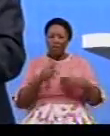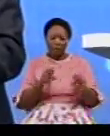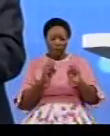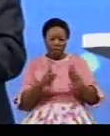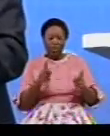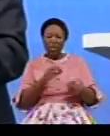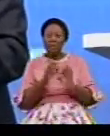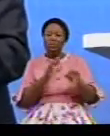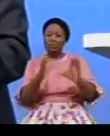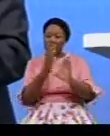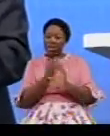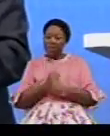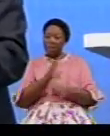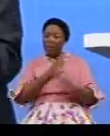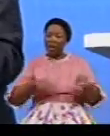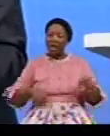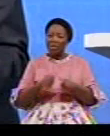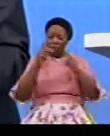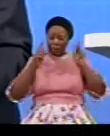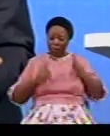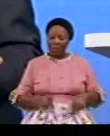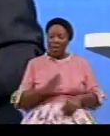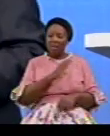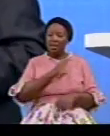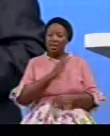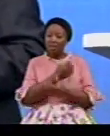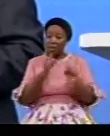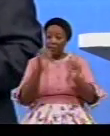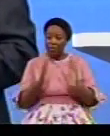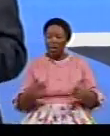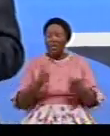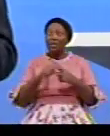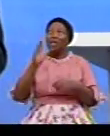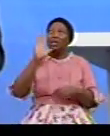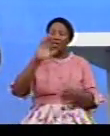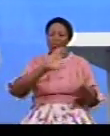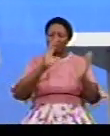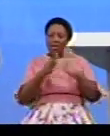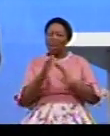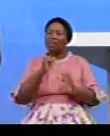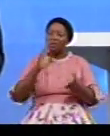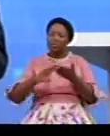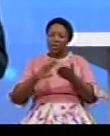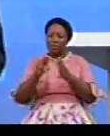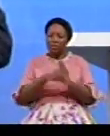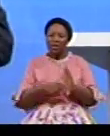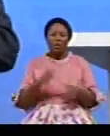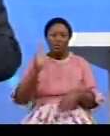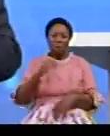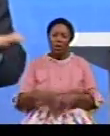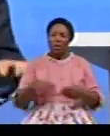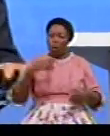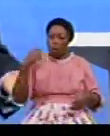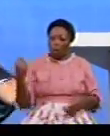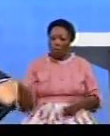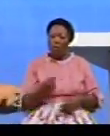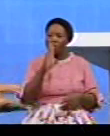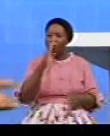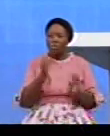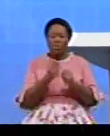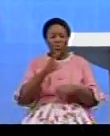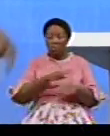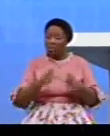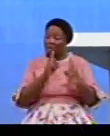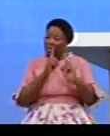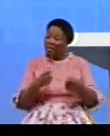And he says, come, come out of darkness, come out of sin, come out of idolatry, and come out of